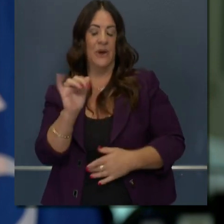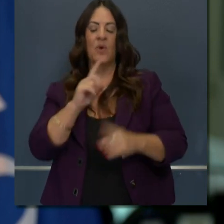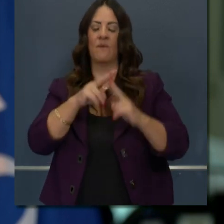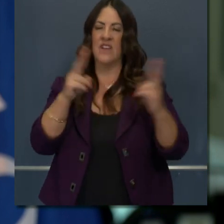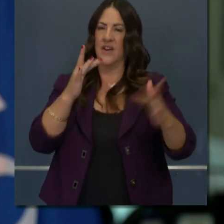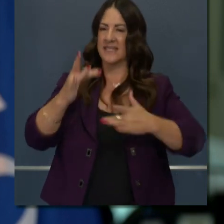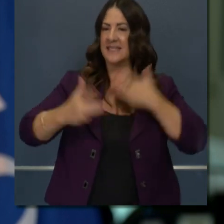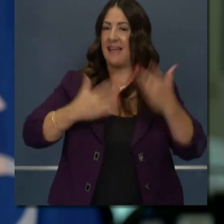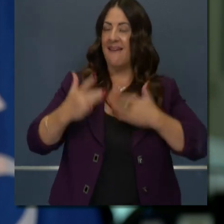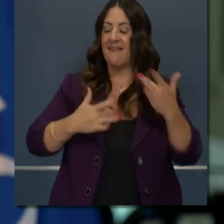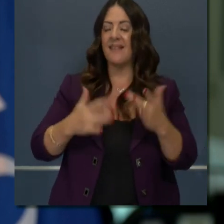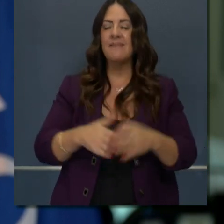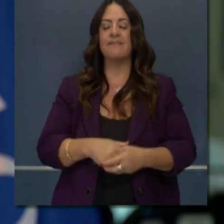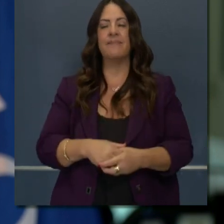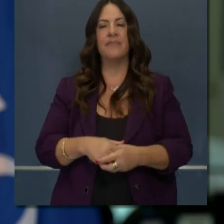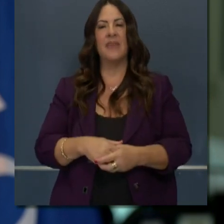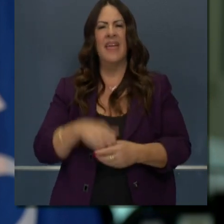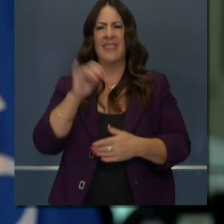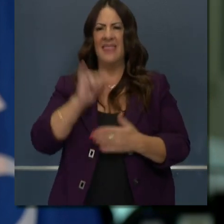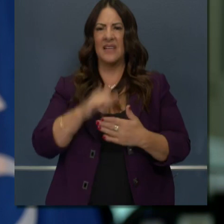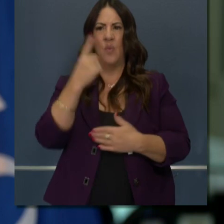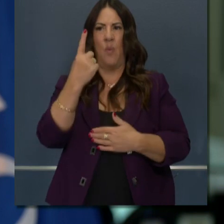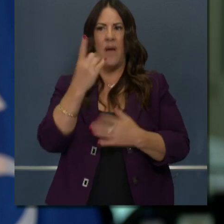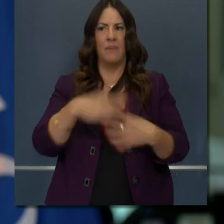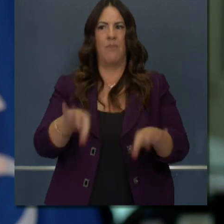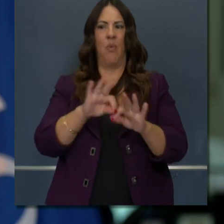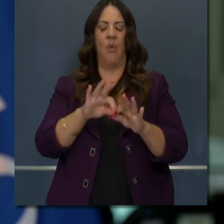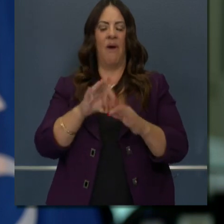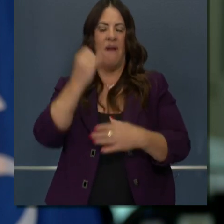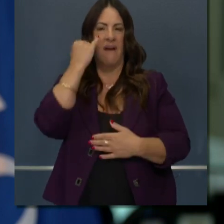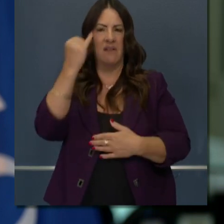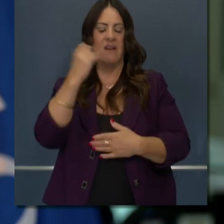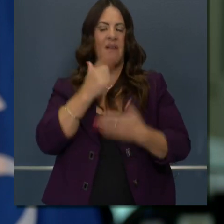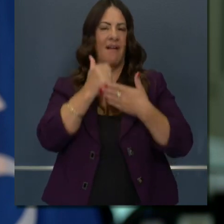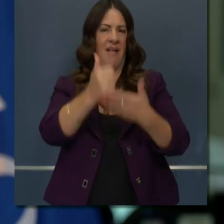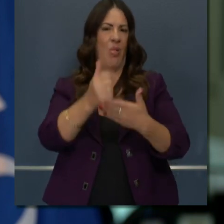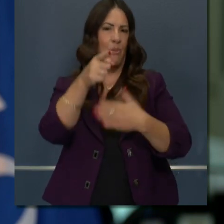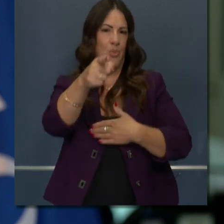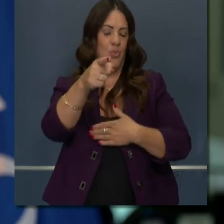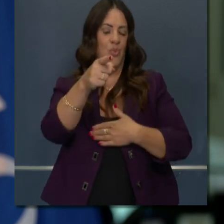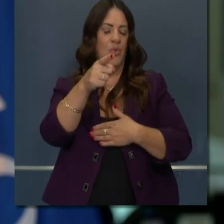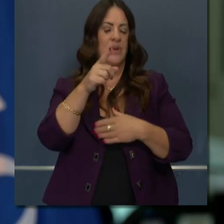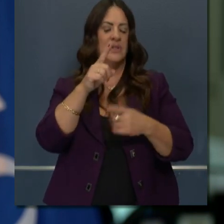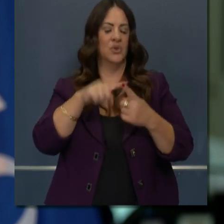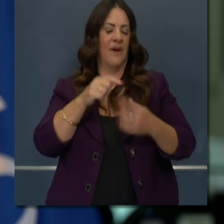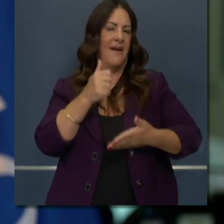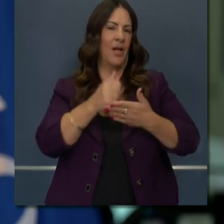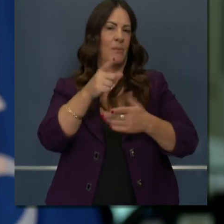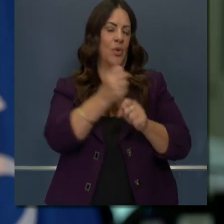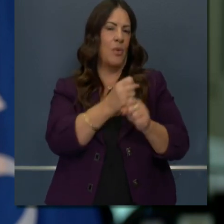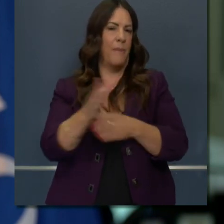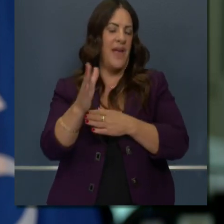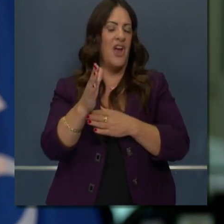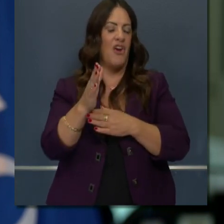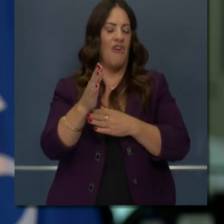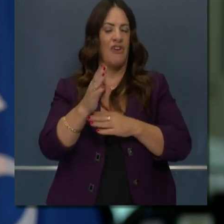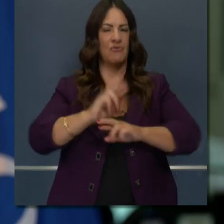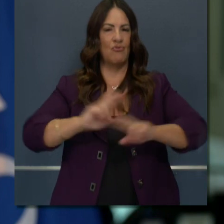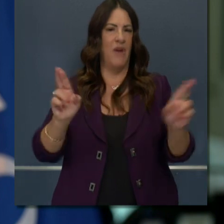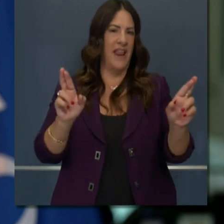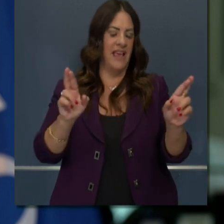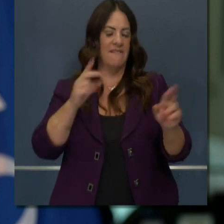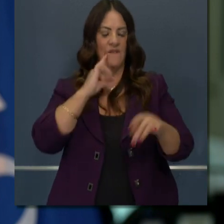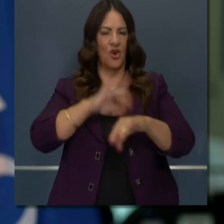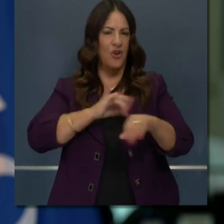exciting. One of the tools in the toolbox, and certainly something to added to our suite of ways that we can be